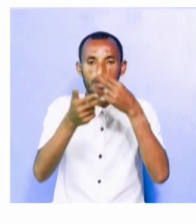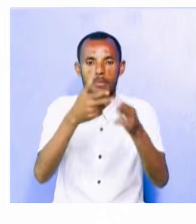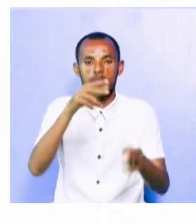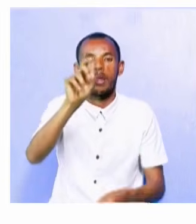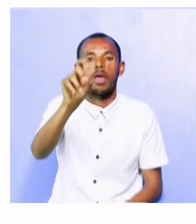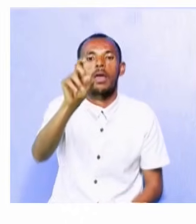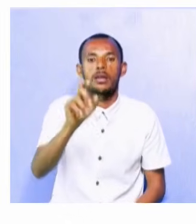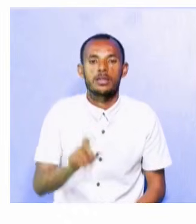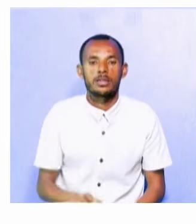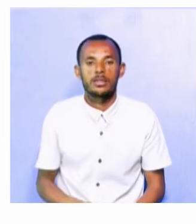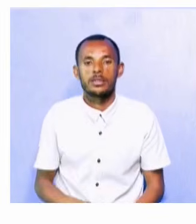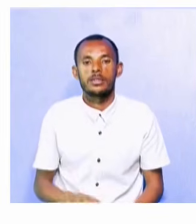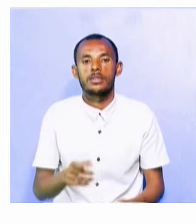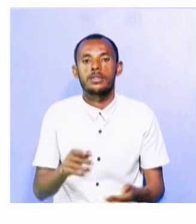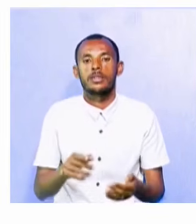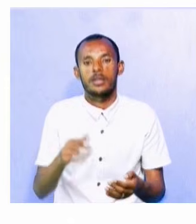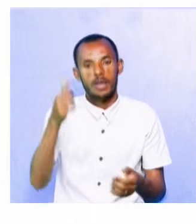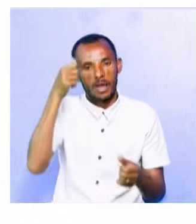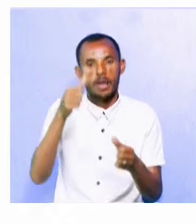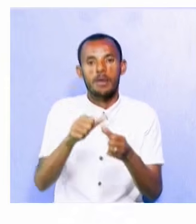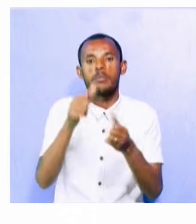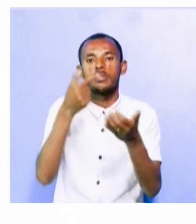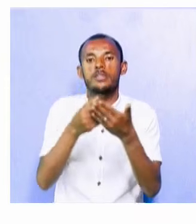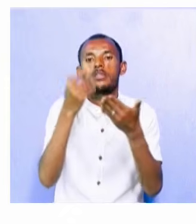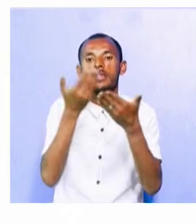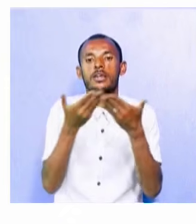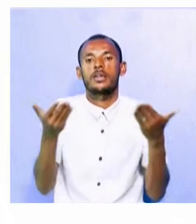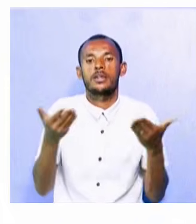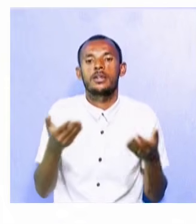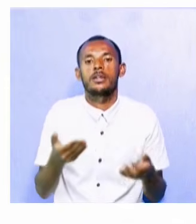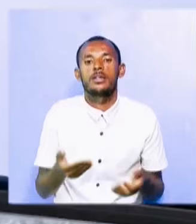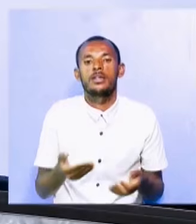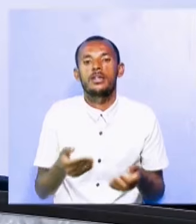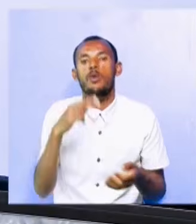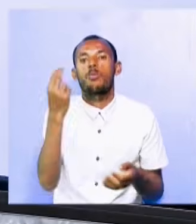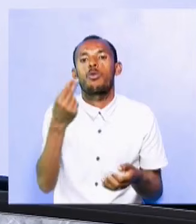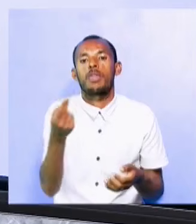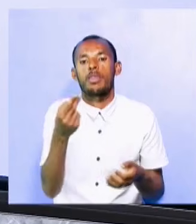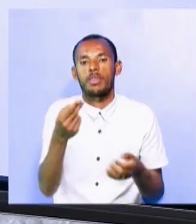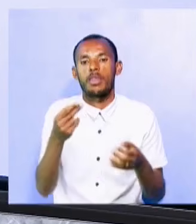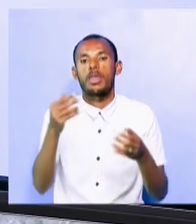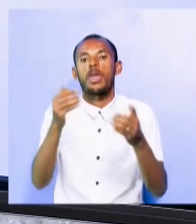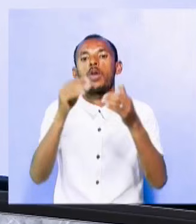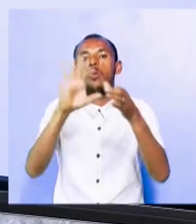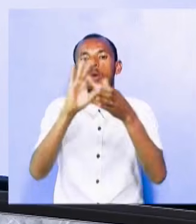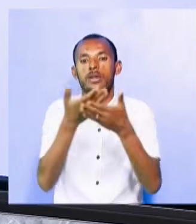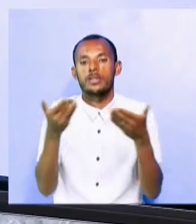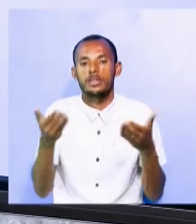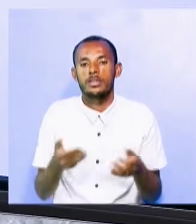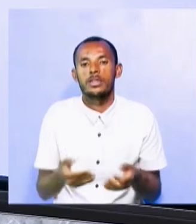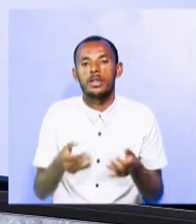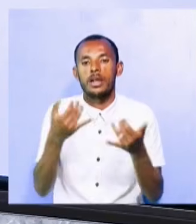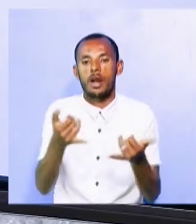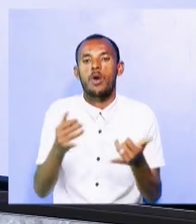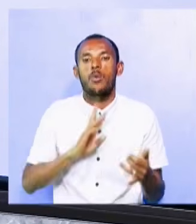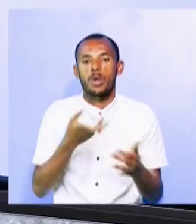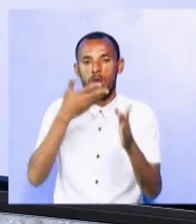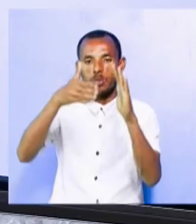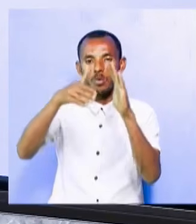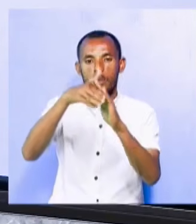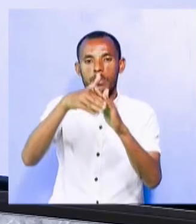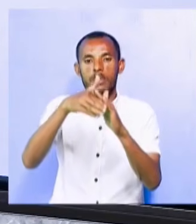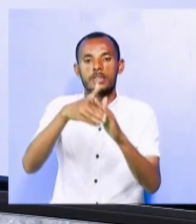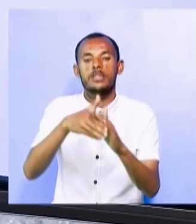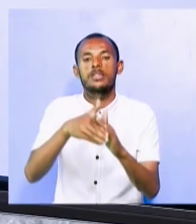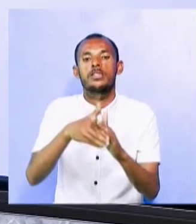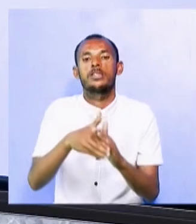x, okay? Keep this thing as another important equation. Now we need to represent